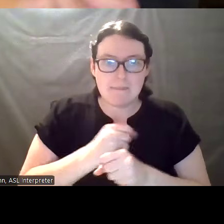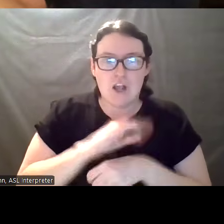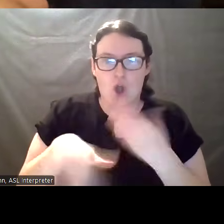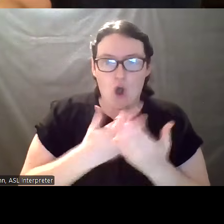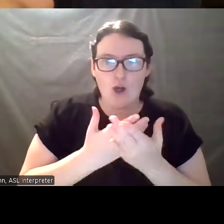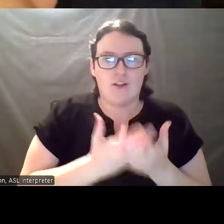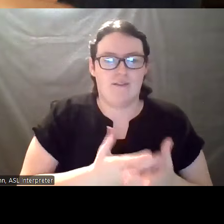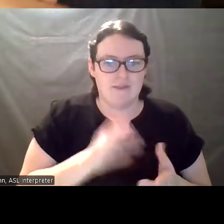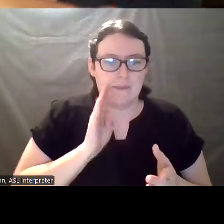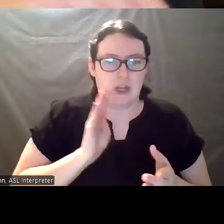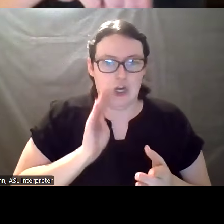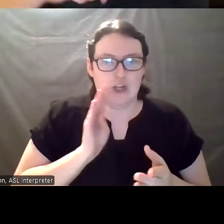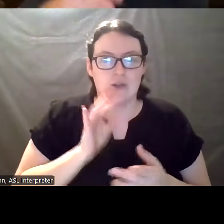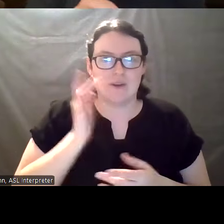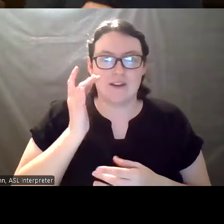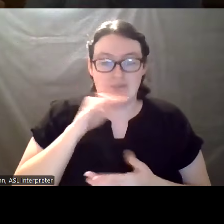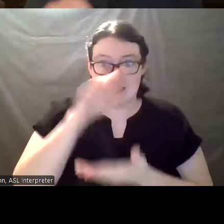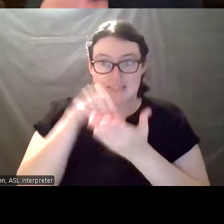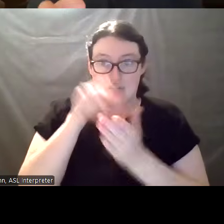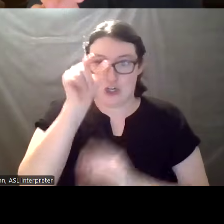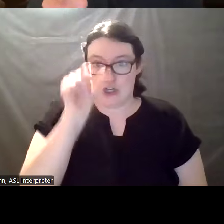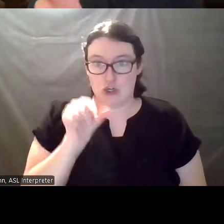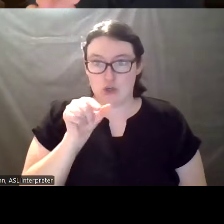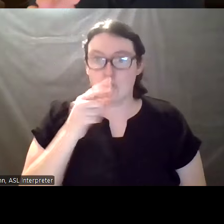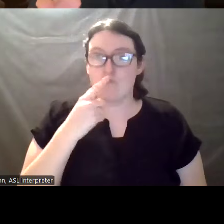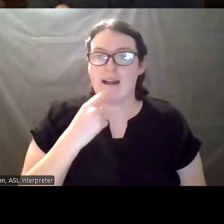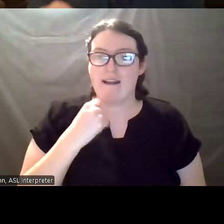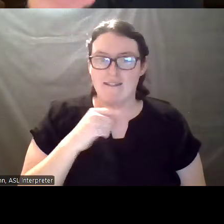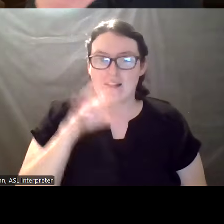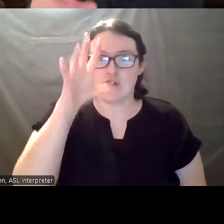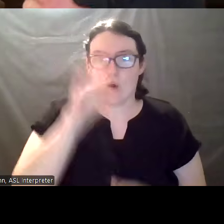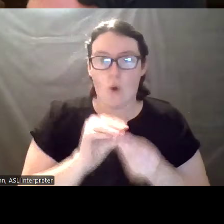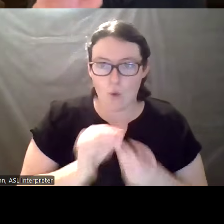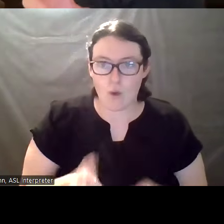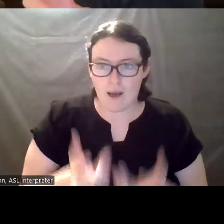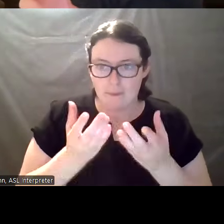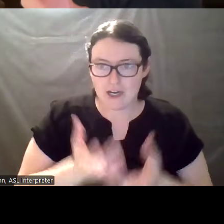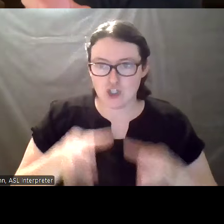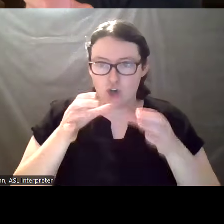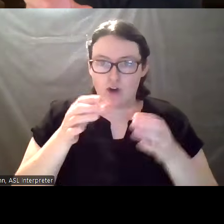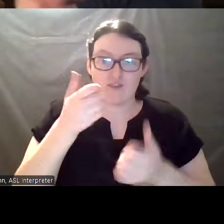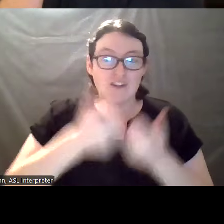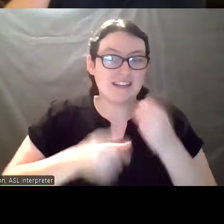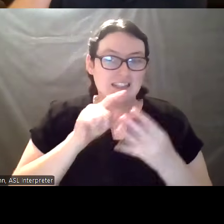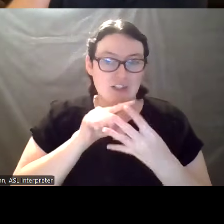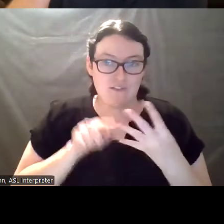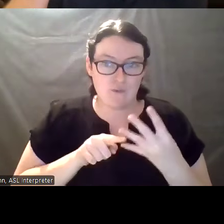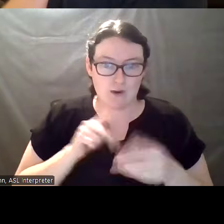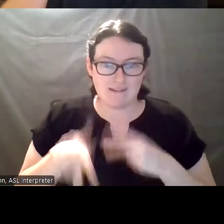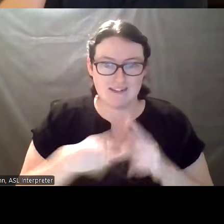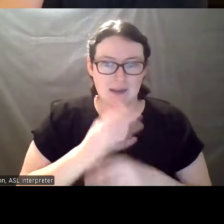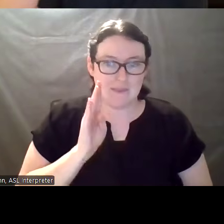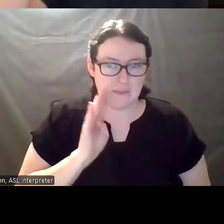by basically, if you look in the center in red, it gets a total jar count for the four different beer types that were mentioned on the other